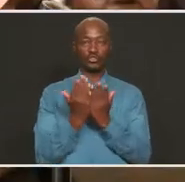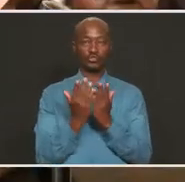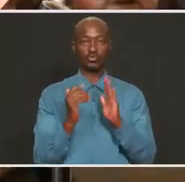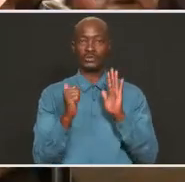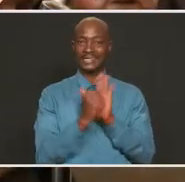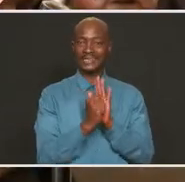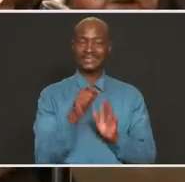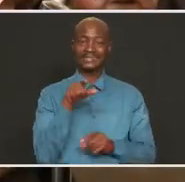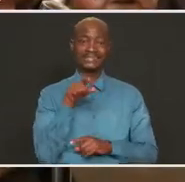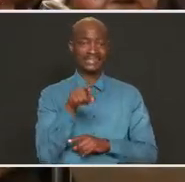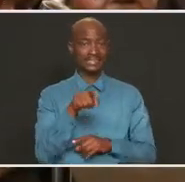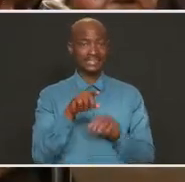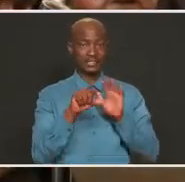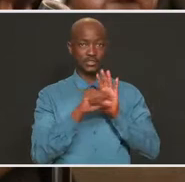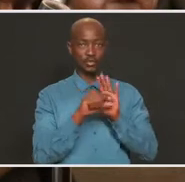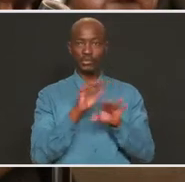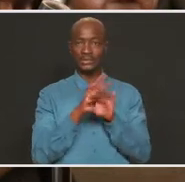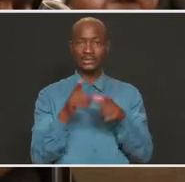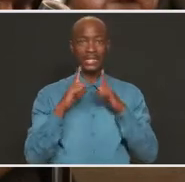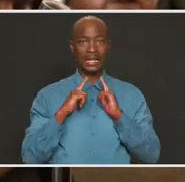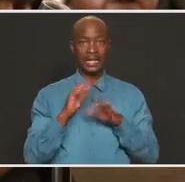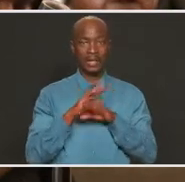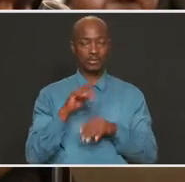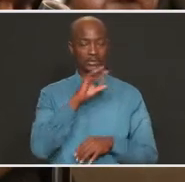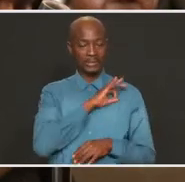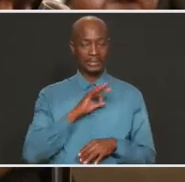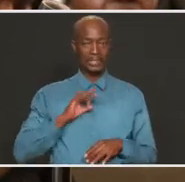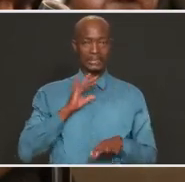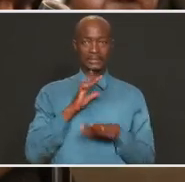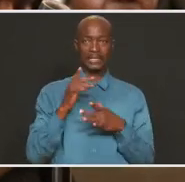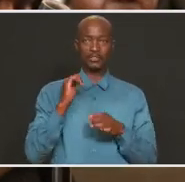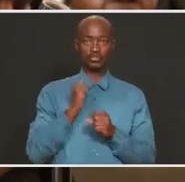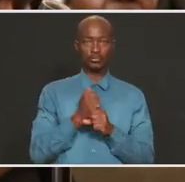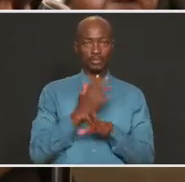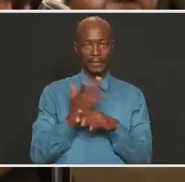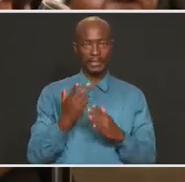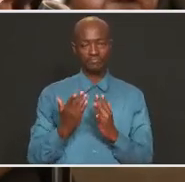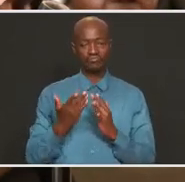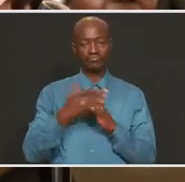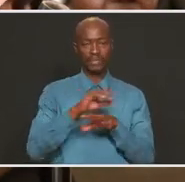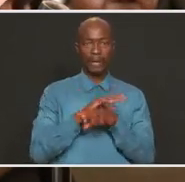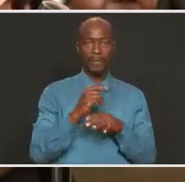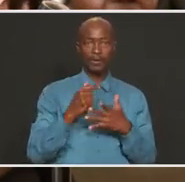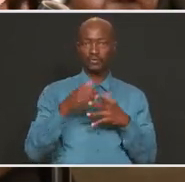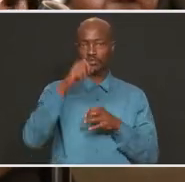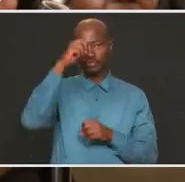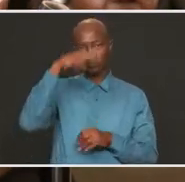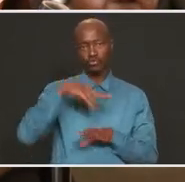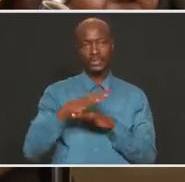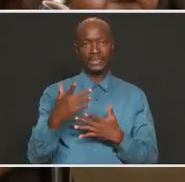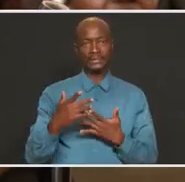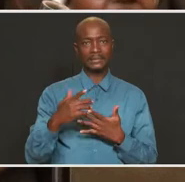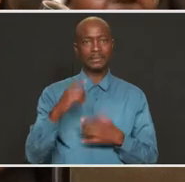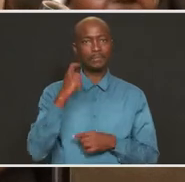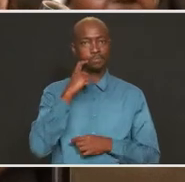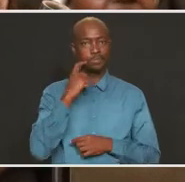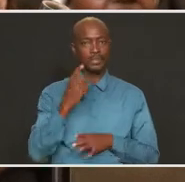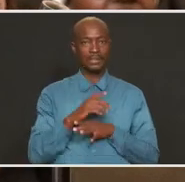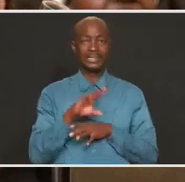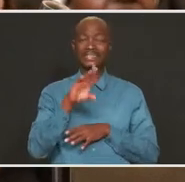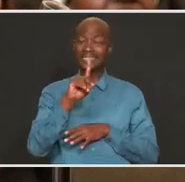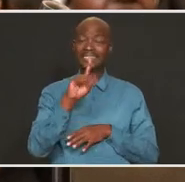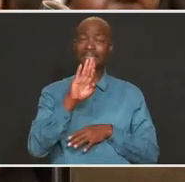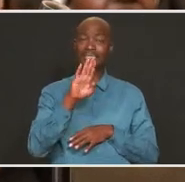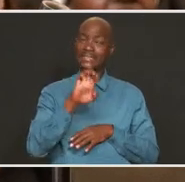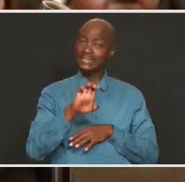this Clause allows the minister to make regulations concerning learner pregnancy the dbe's policy on